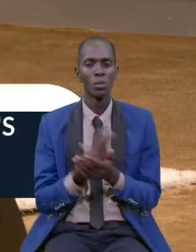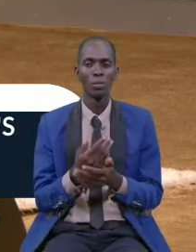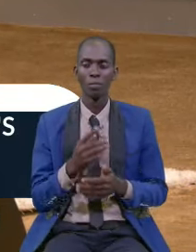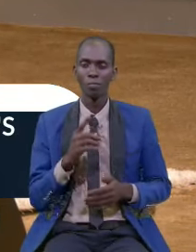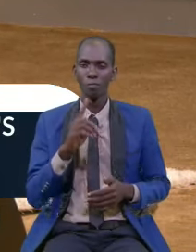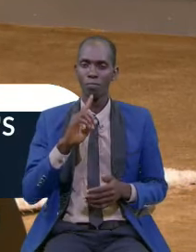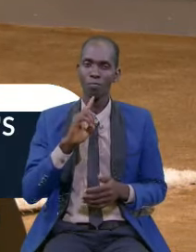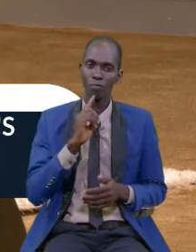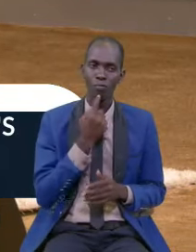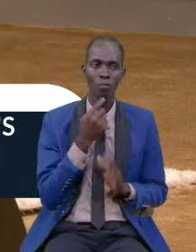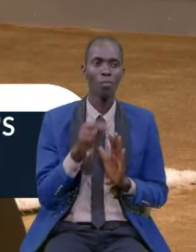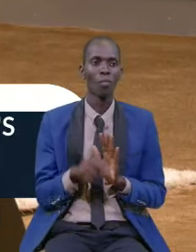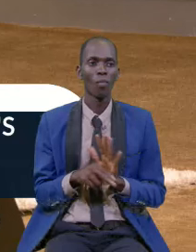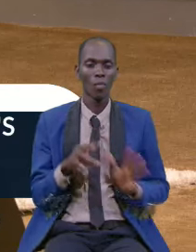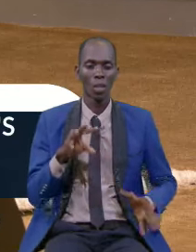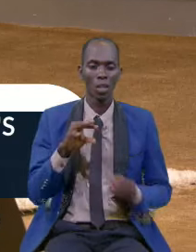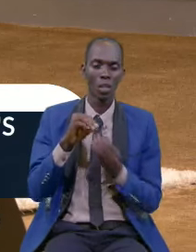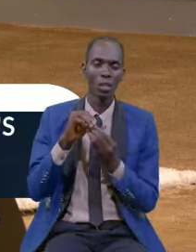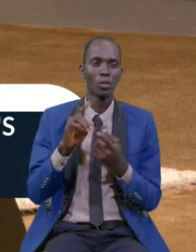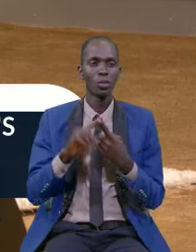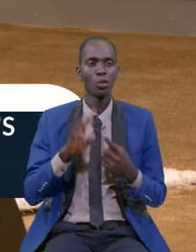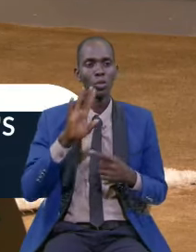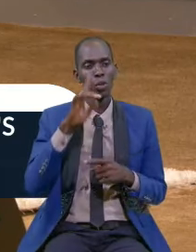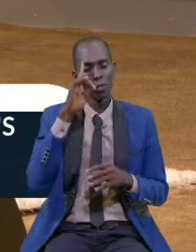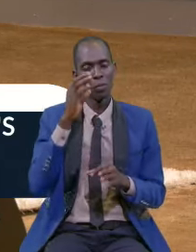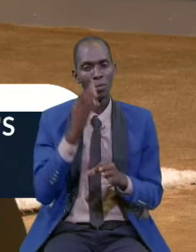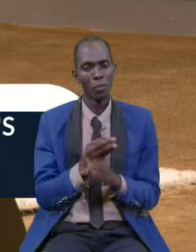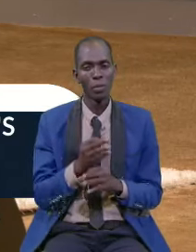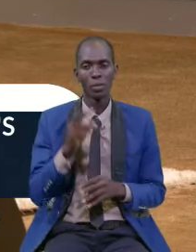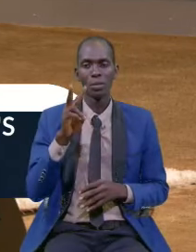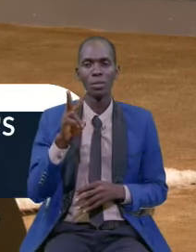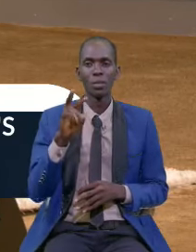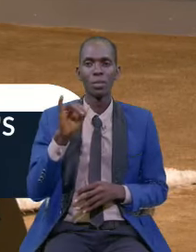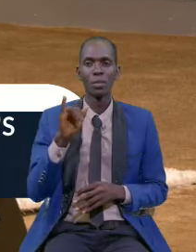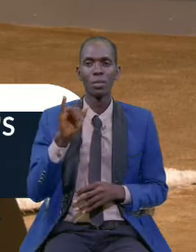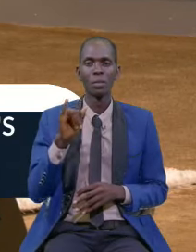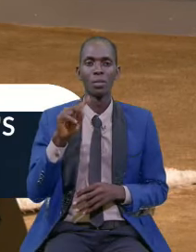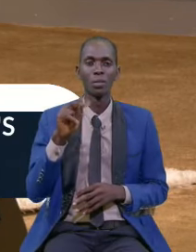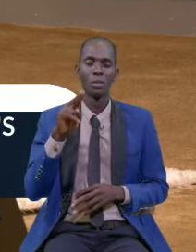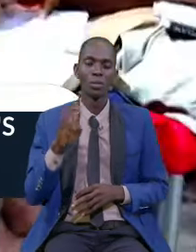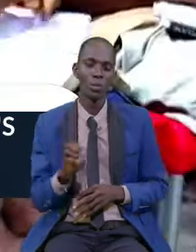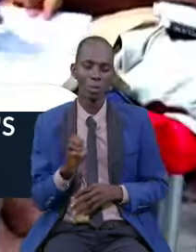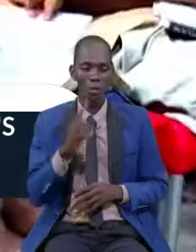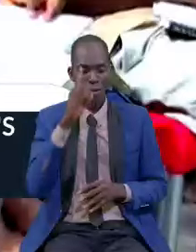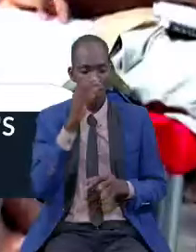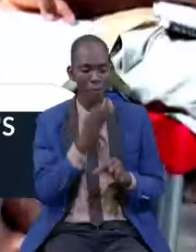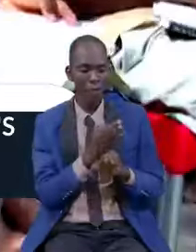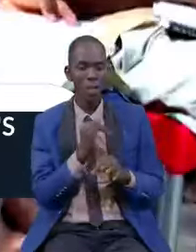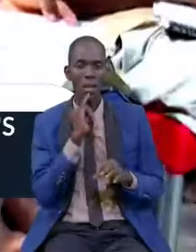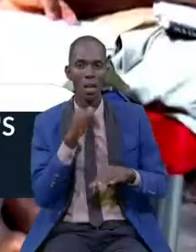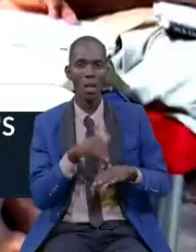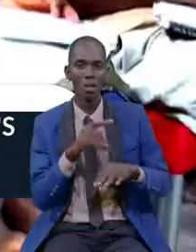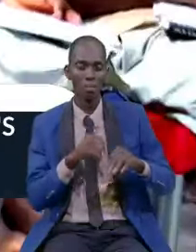says, add to your faith virtue. Faith is at the base. Faith is